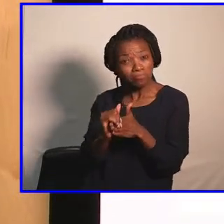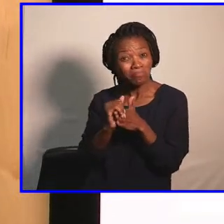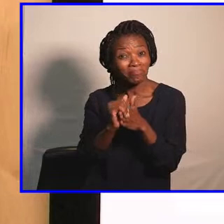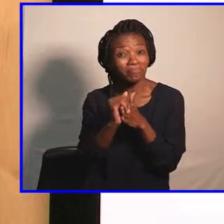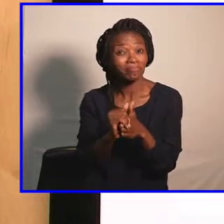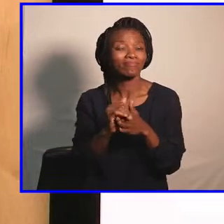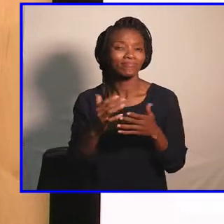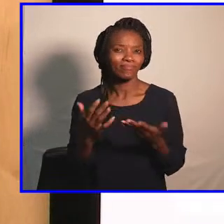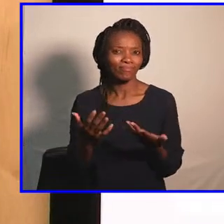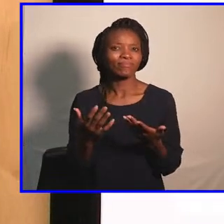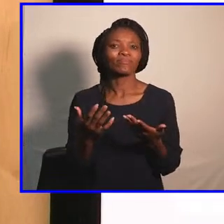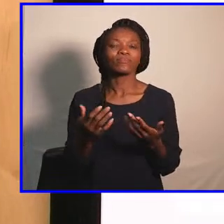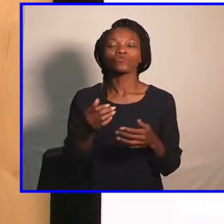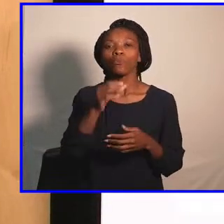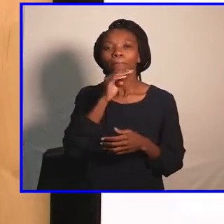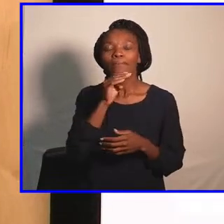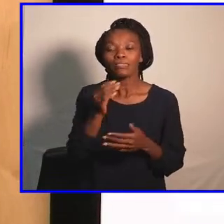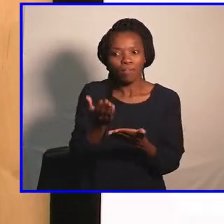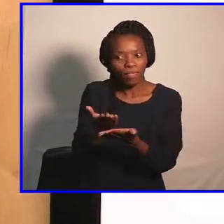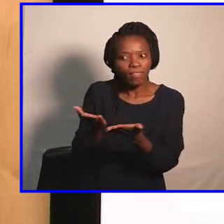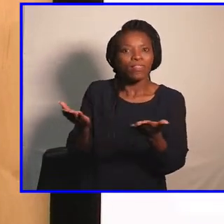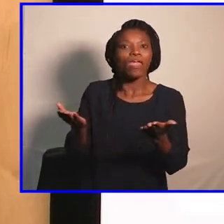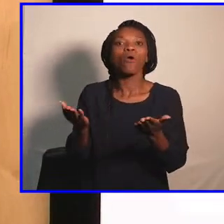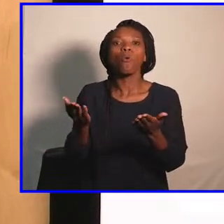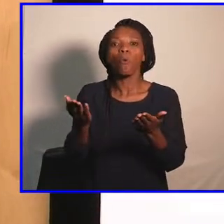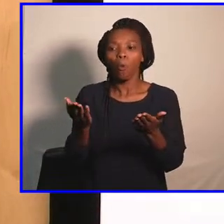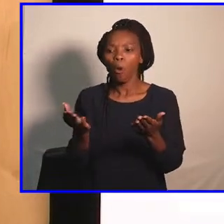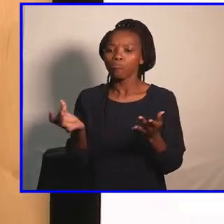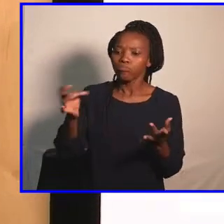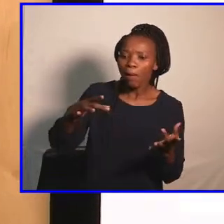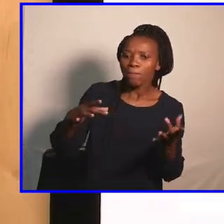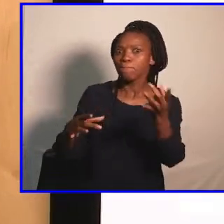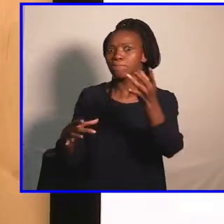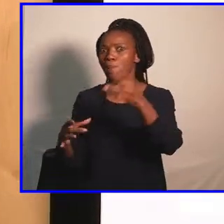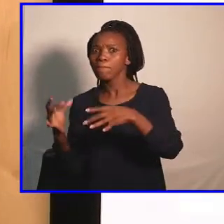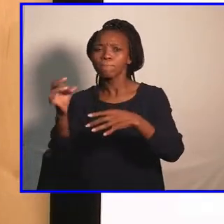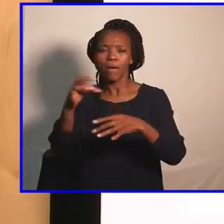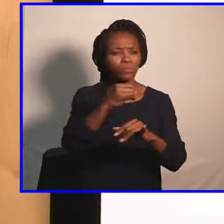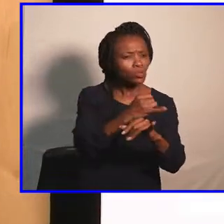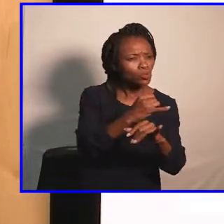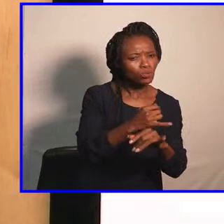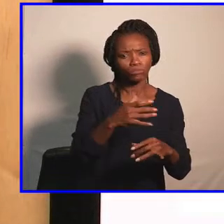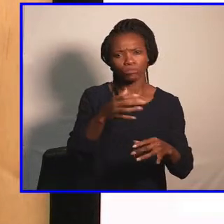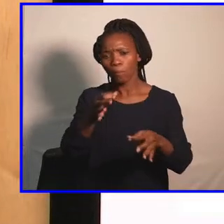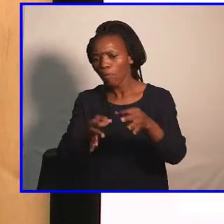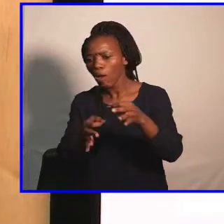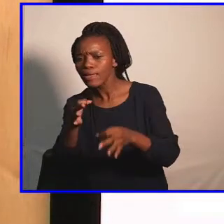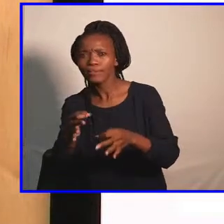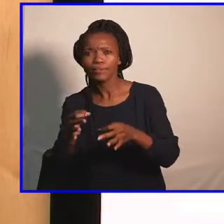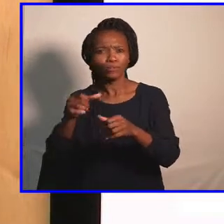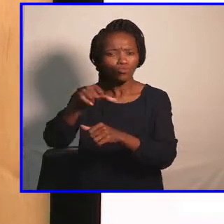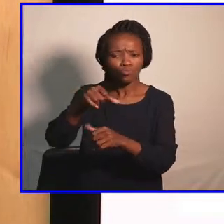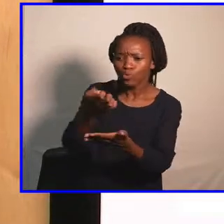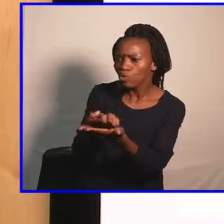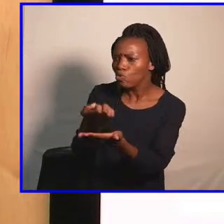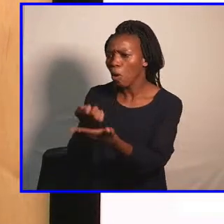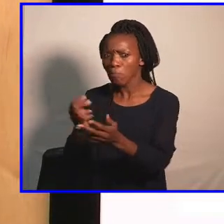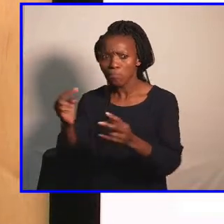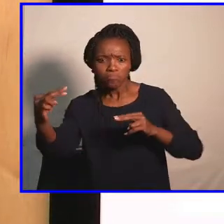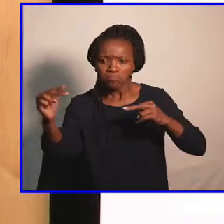bringing together these varying institutional, political, and socioeconomic